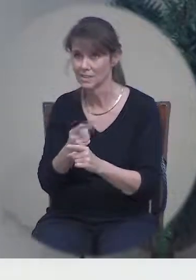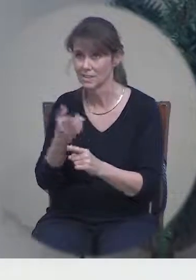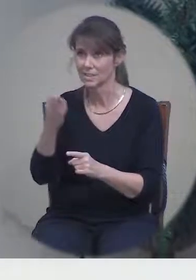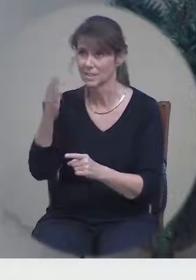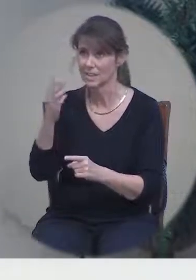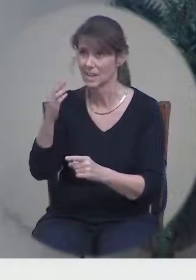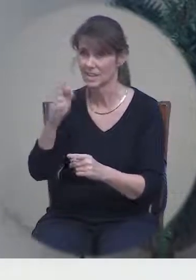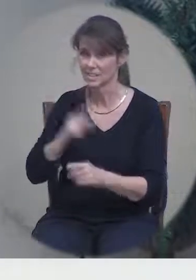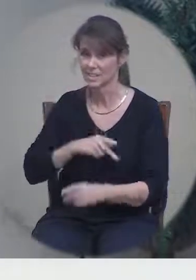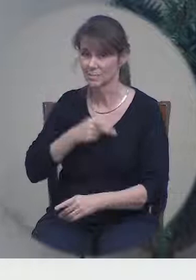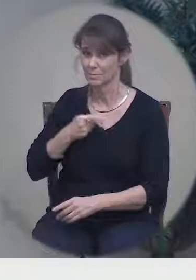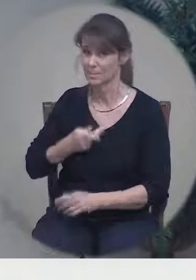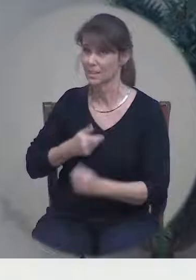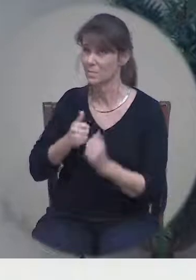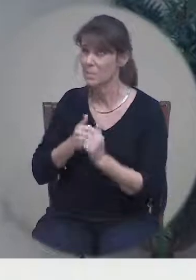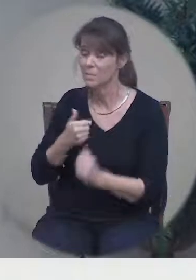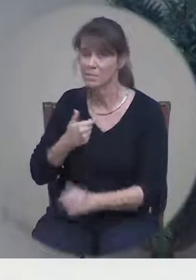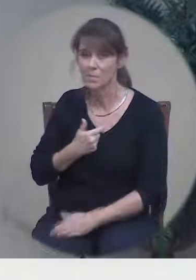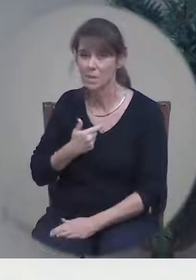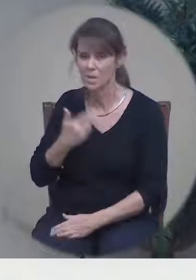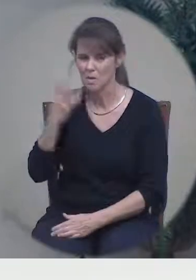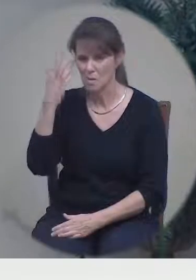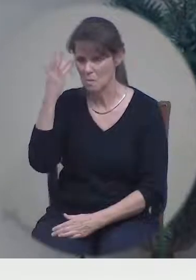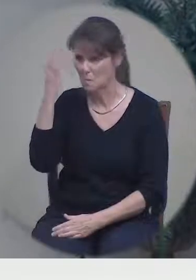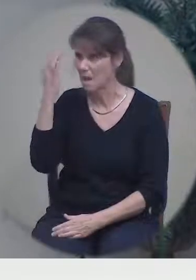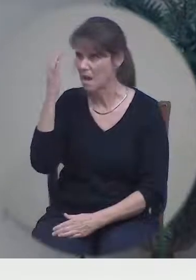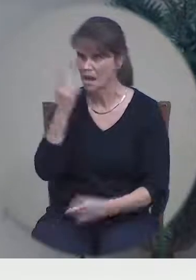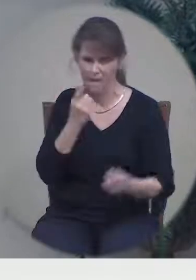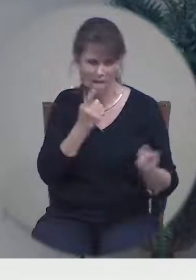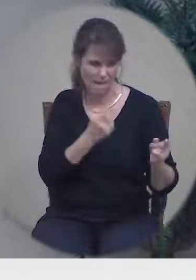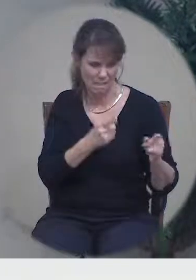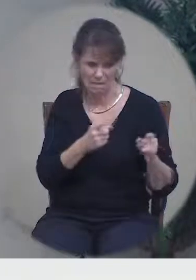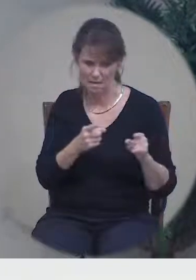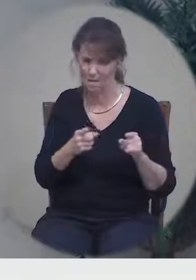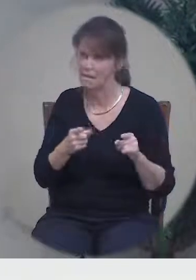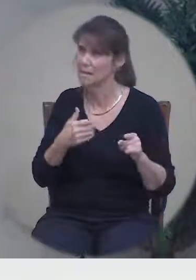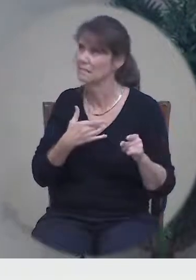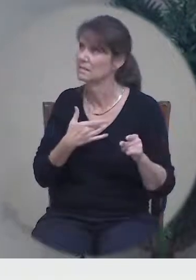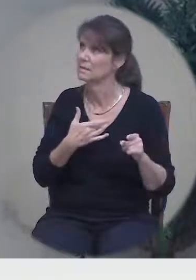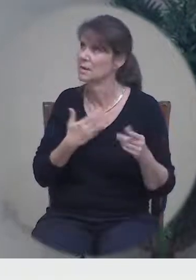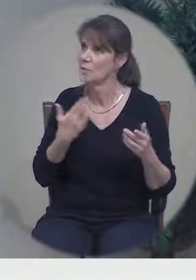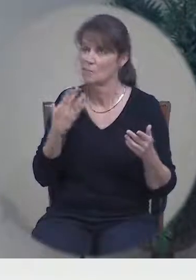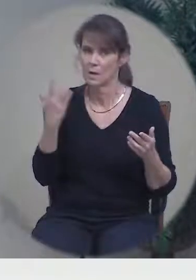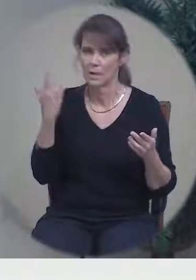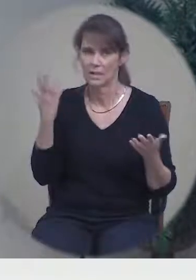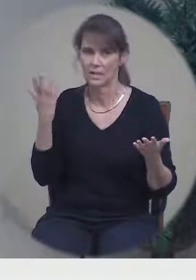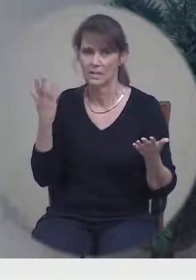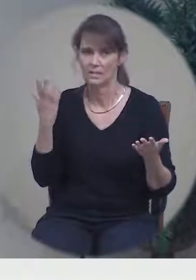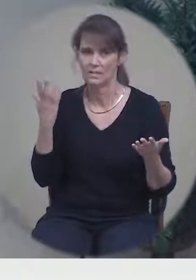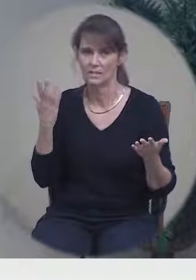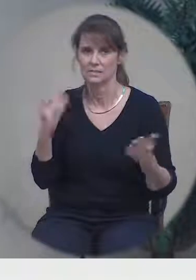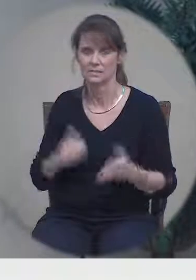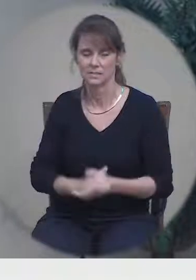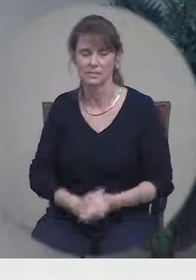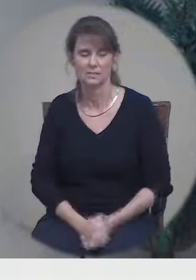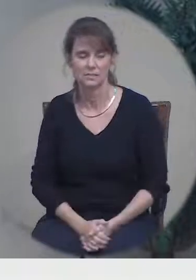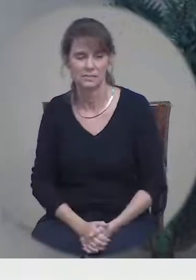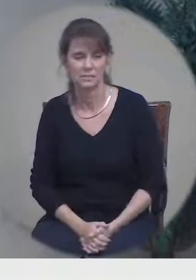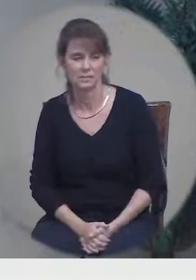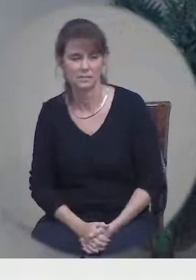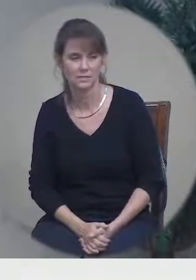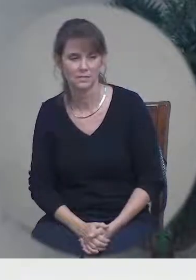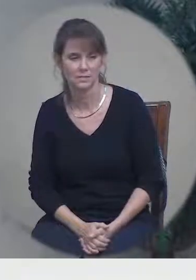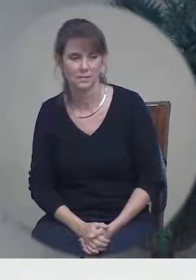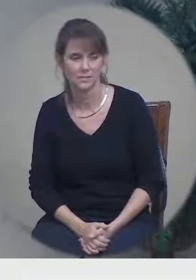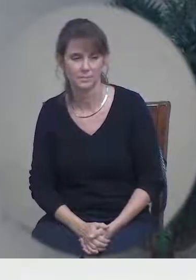Yeah, that idea we looked at a couple of weeks ago of retribution as kind of the theology of the day. And it's a very common one. We